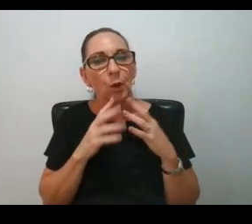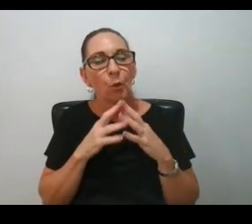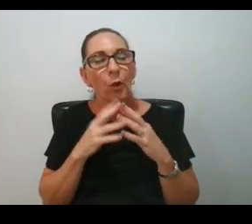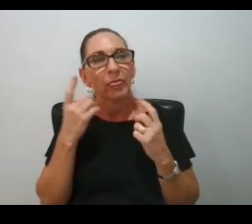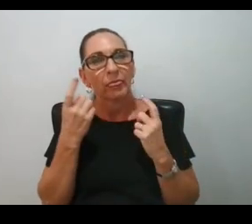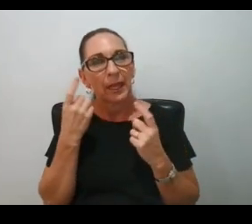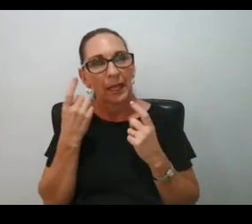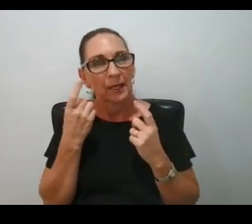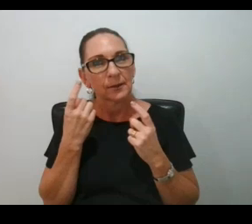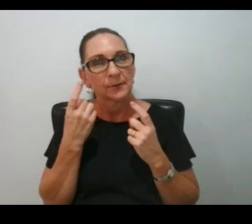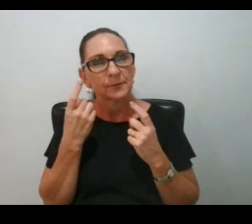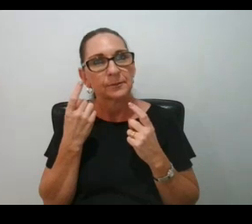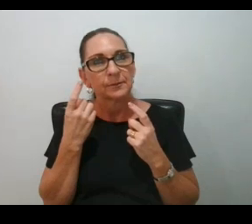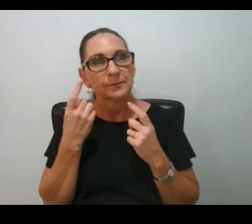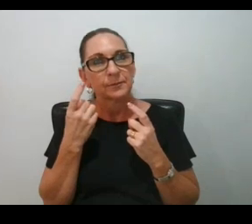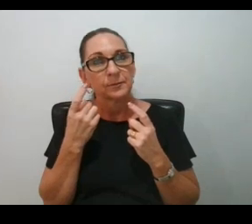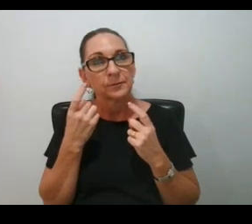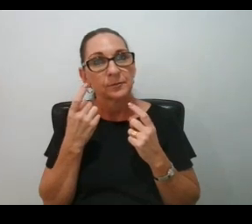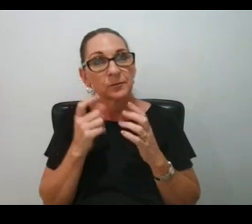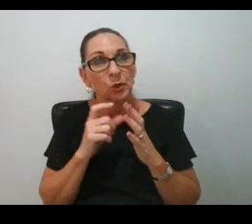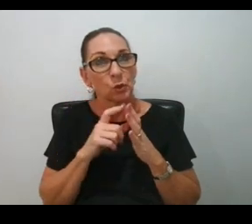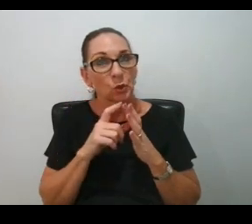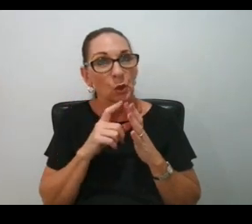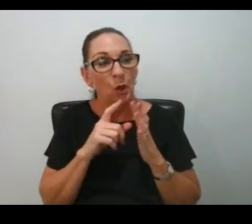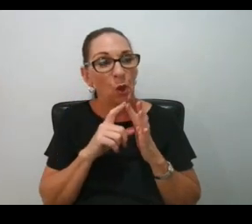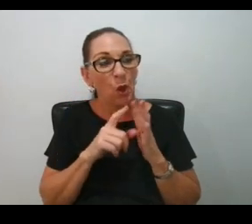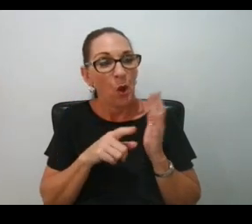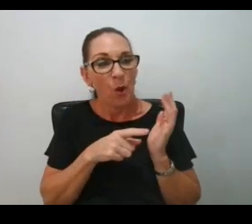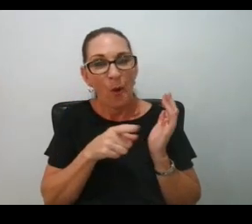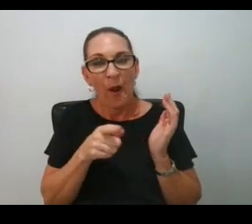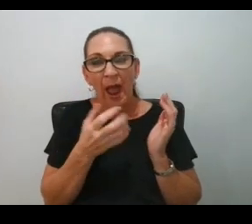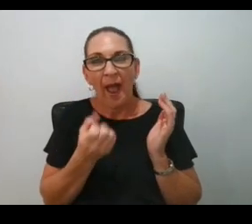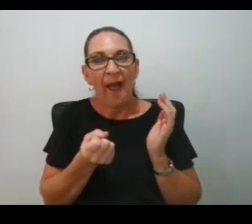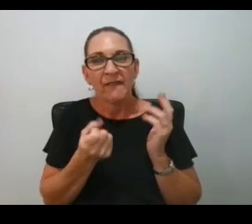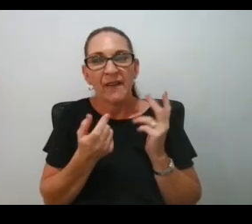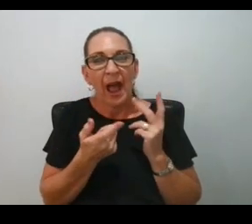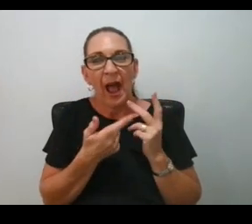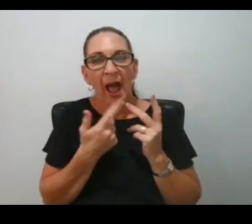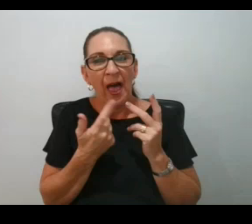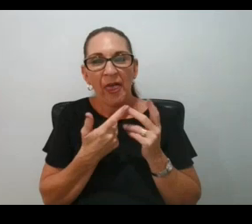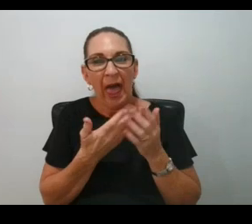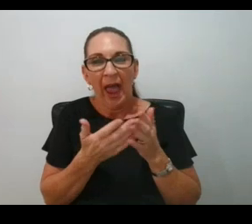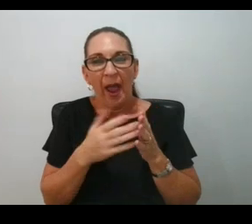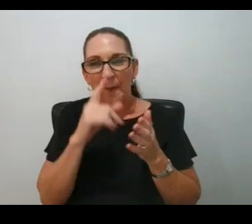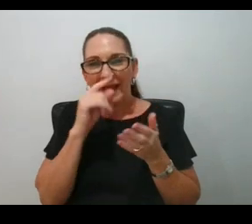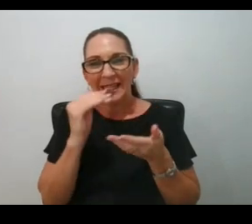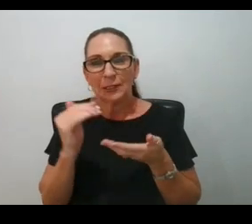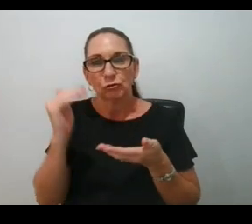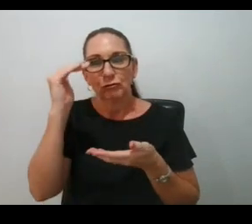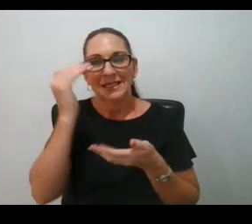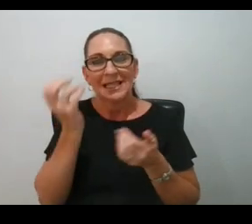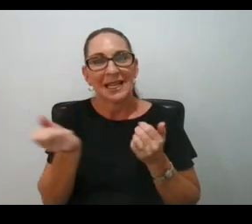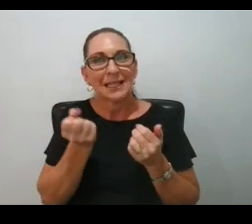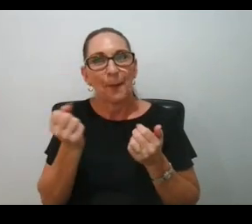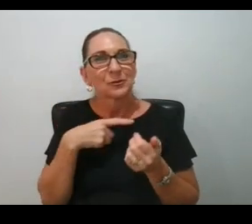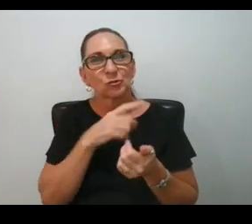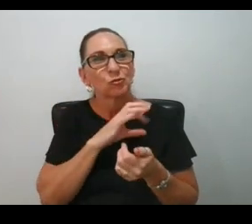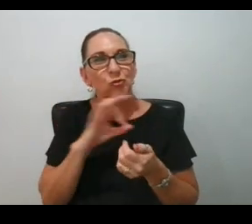is, do we have any other, is there any other way for her to increase her income a little bit, given her current job, she's not getting as many